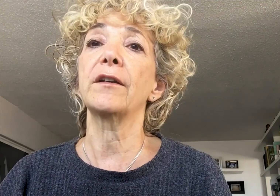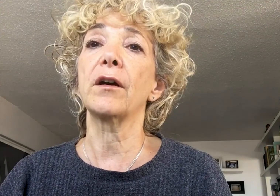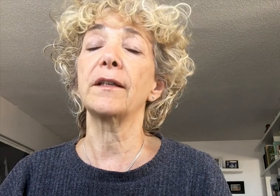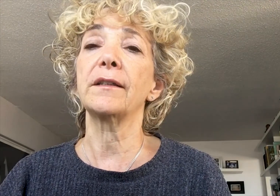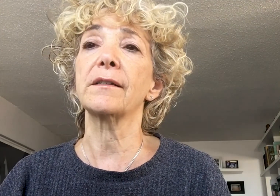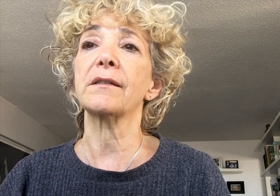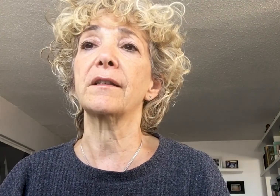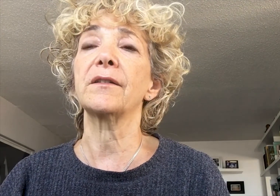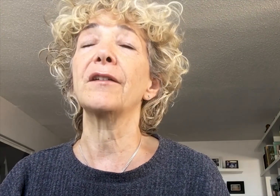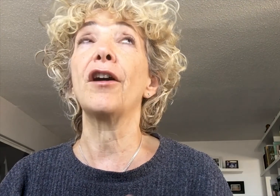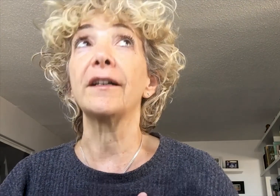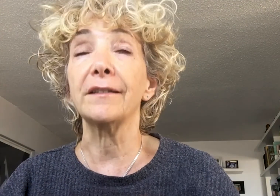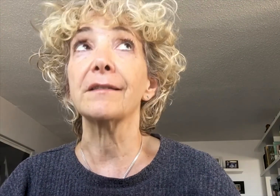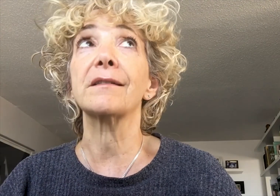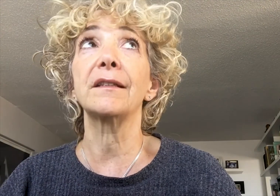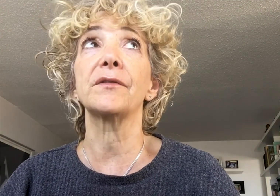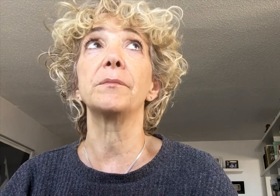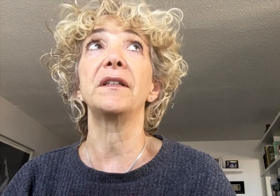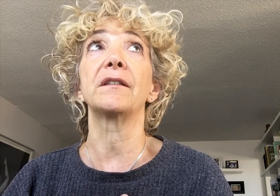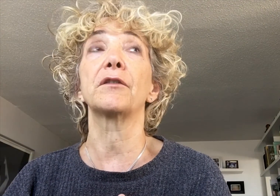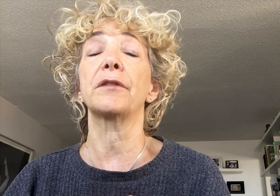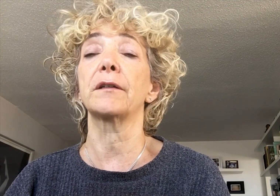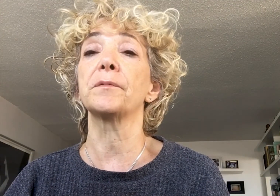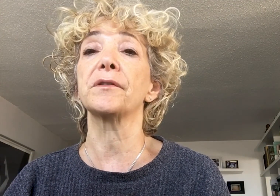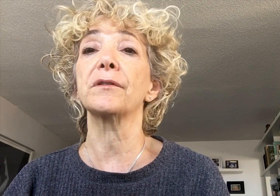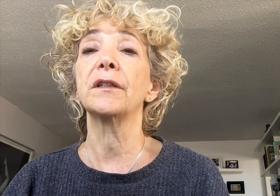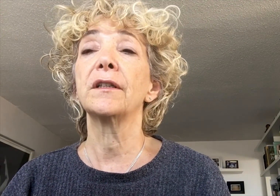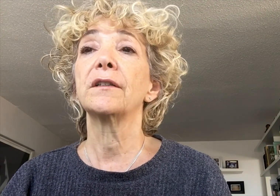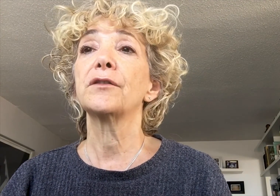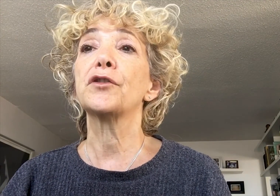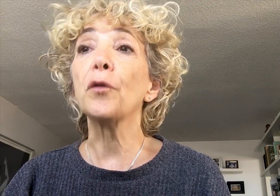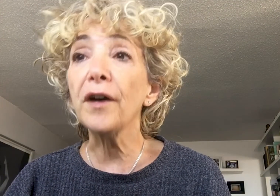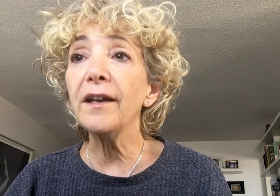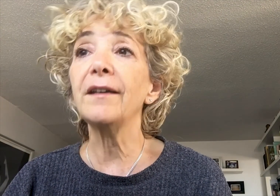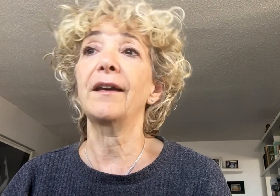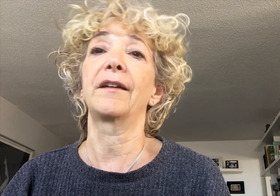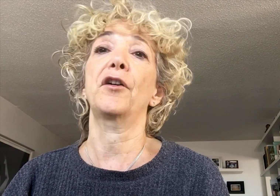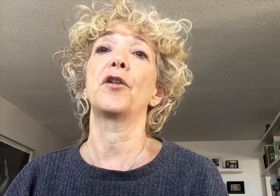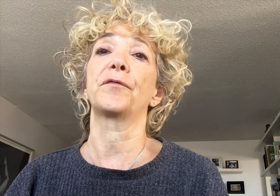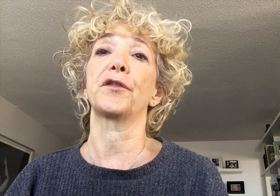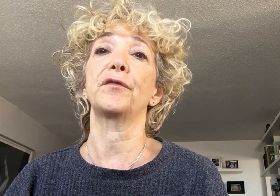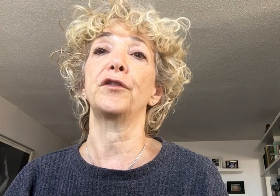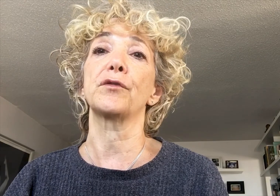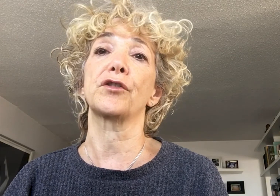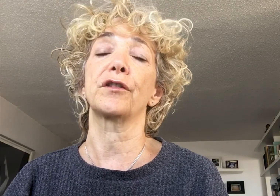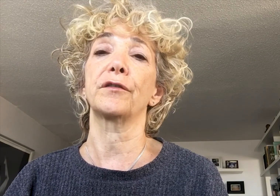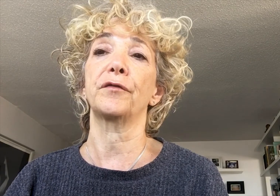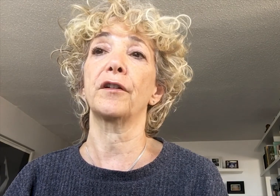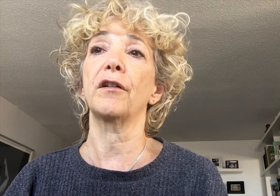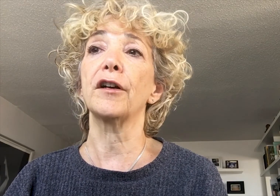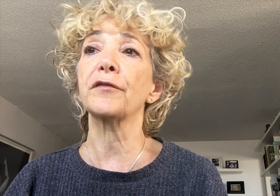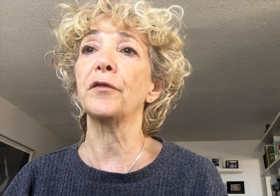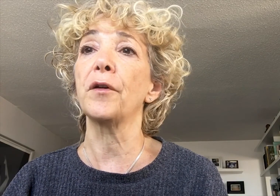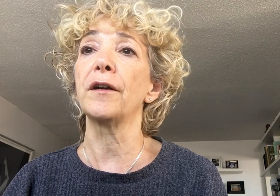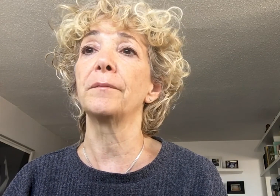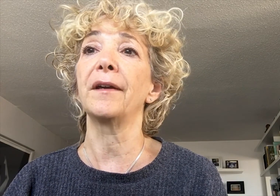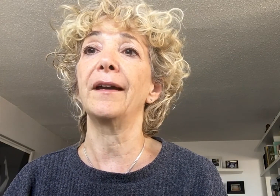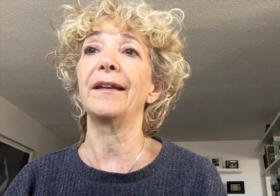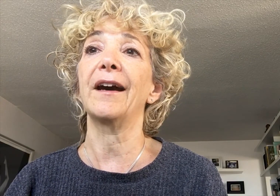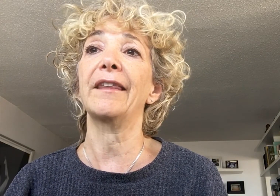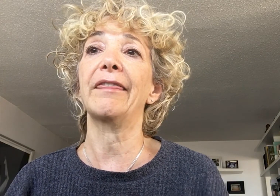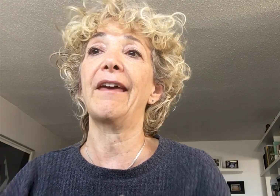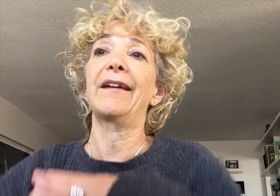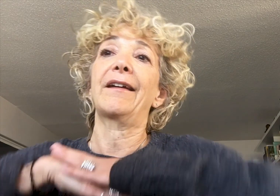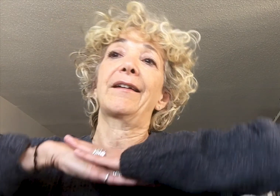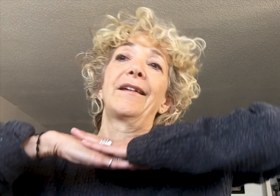a wide audience gives me an incredible joy and hope for the future for our art form,